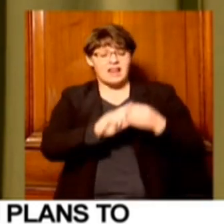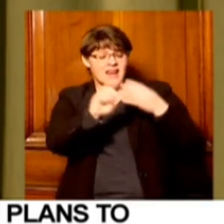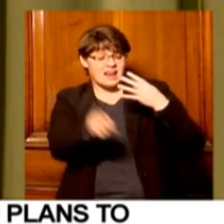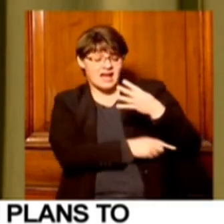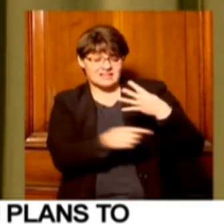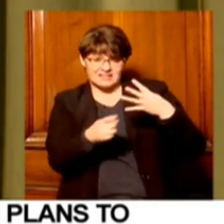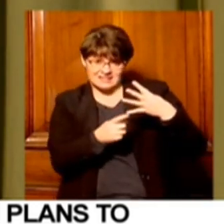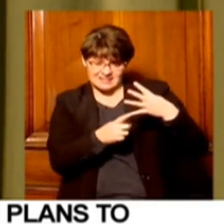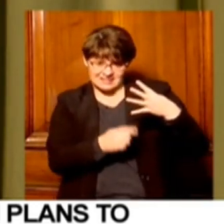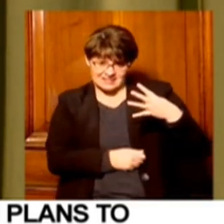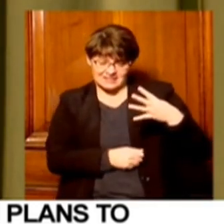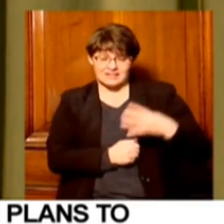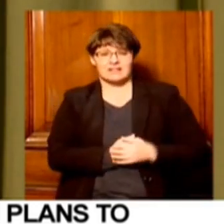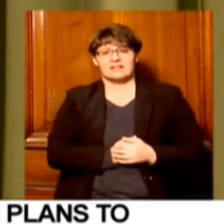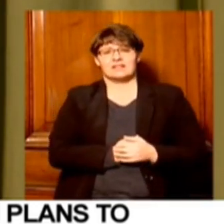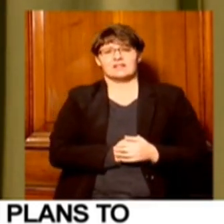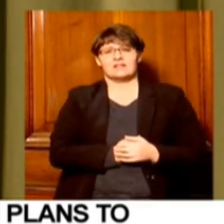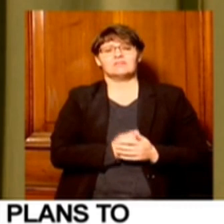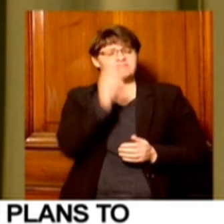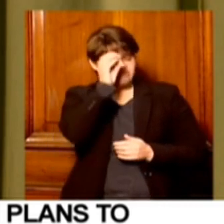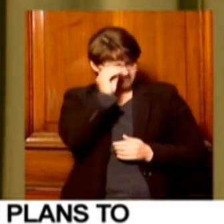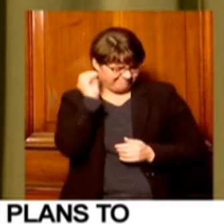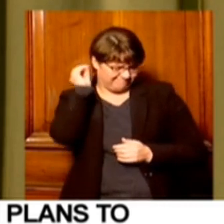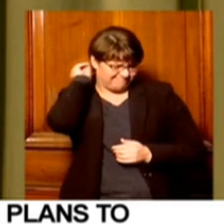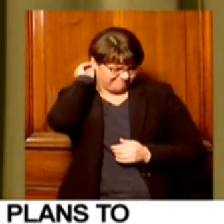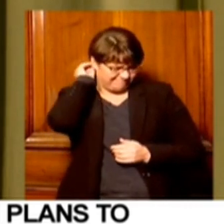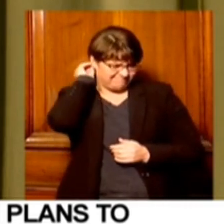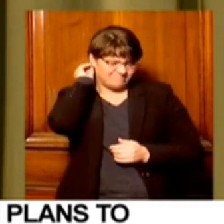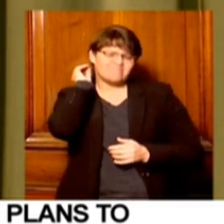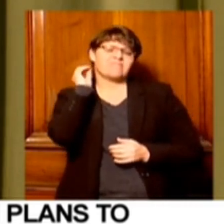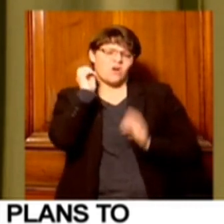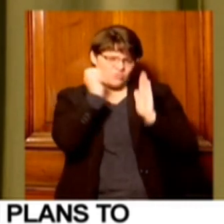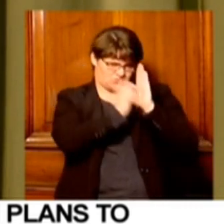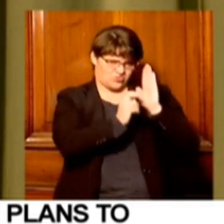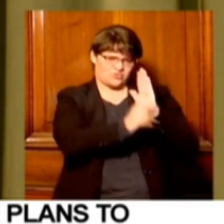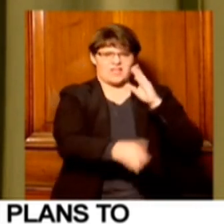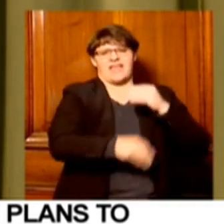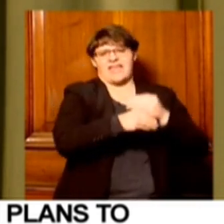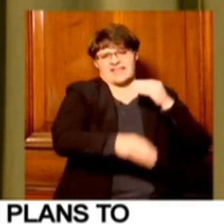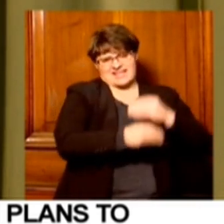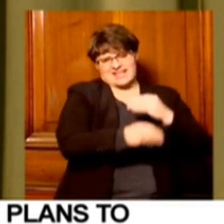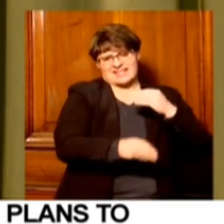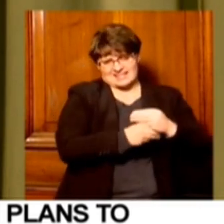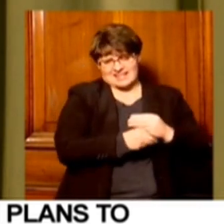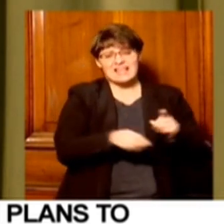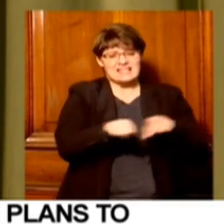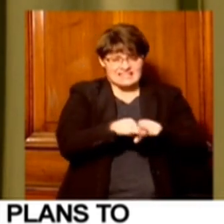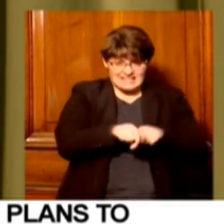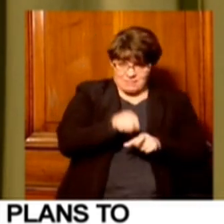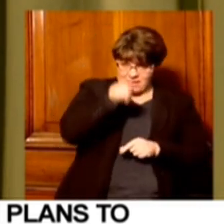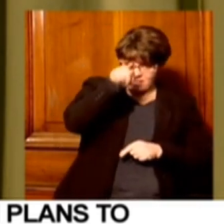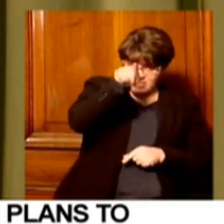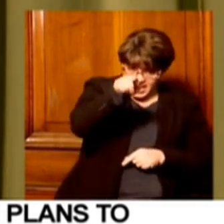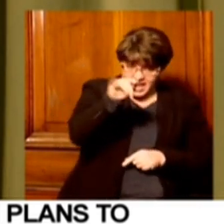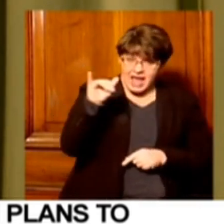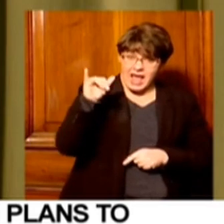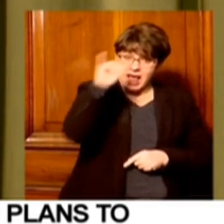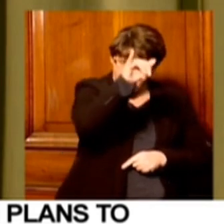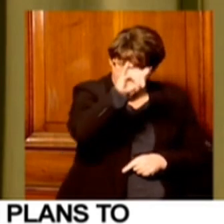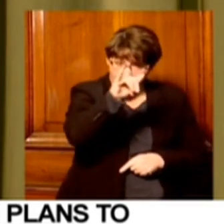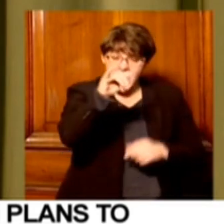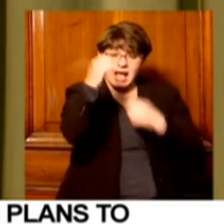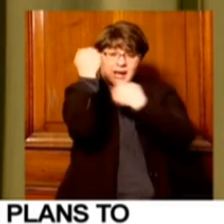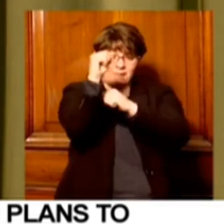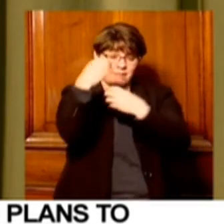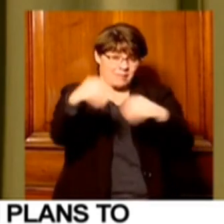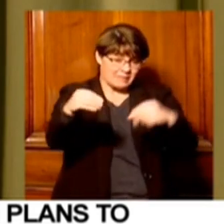took additional measures as well, and we noted the additional measures that the airline industry were suggesting. For instance,